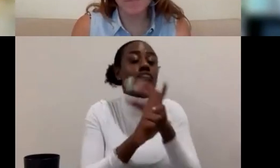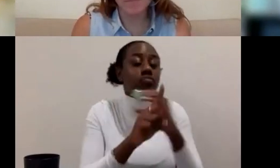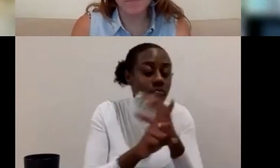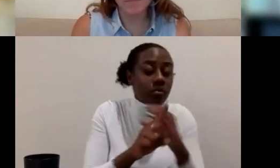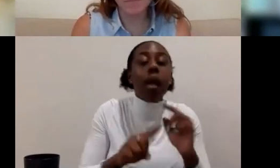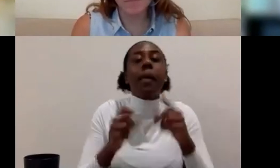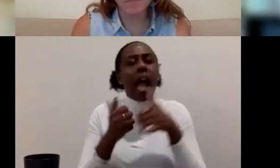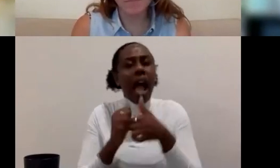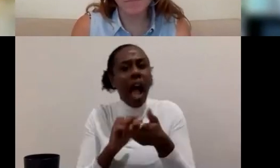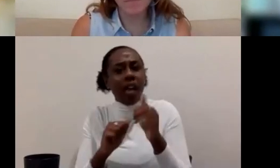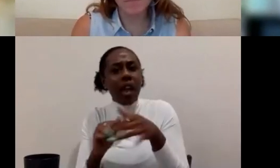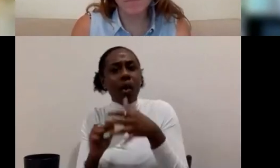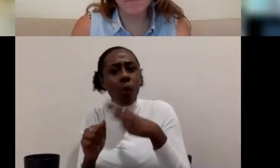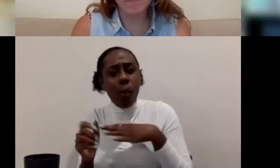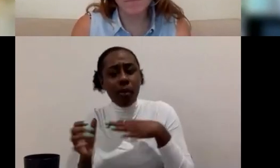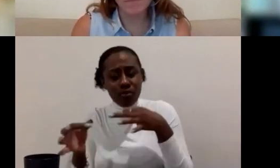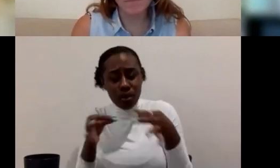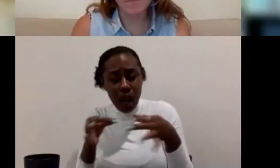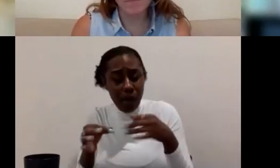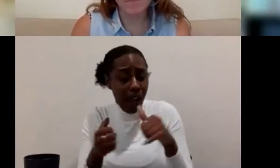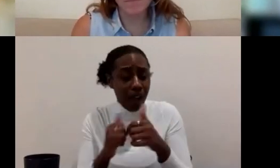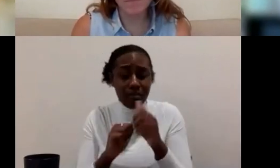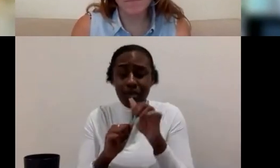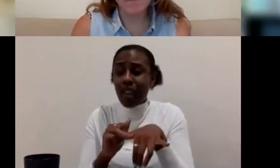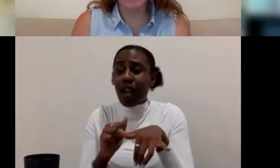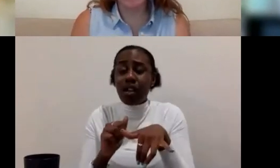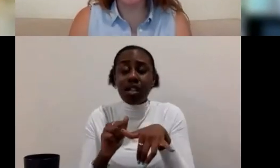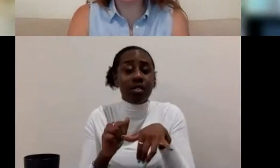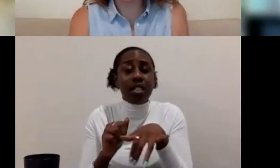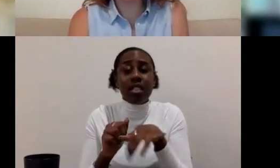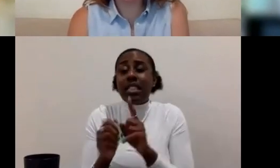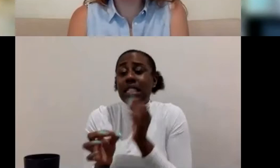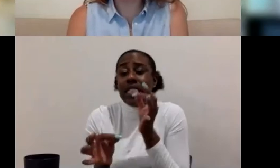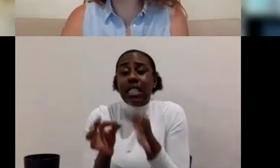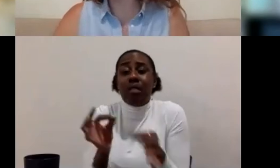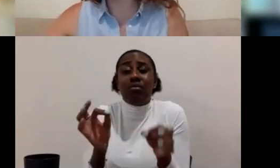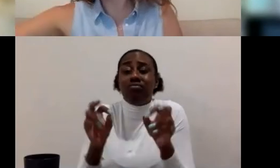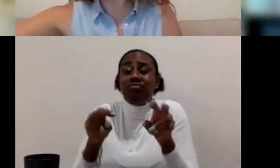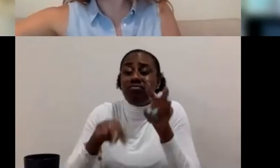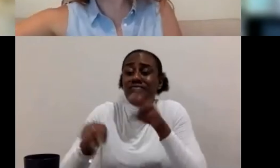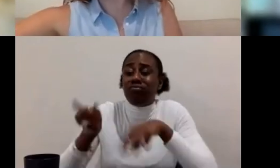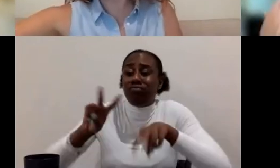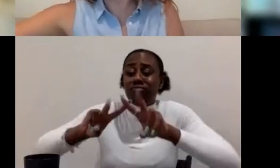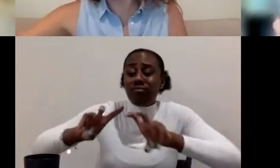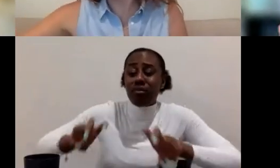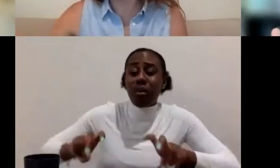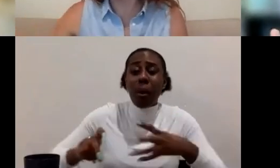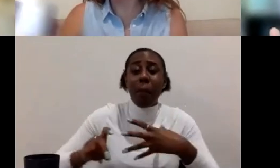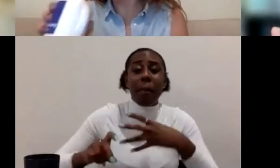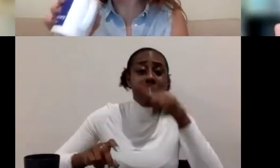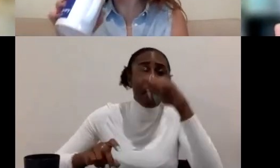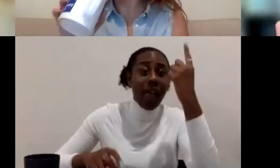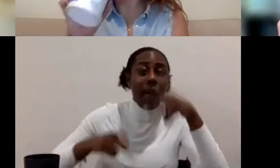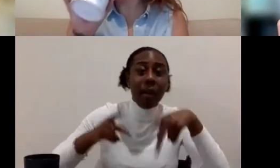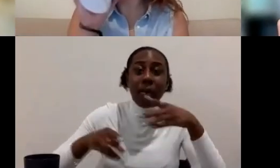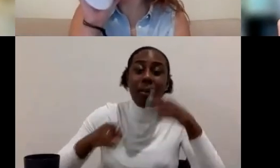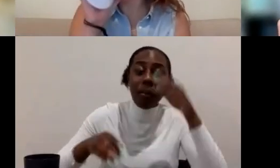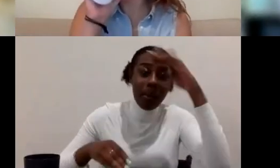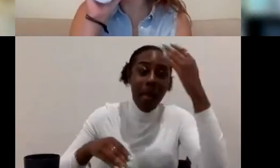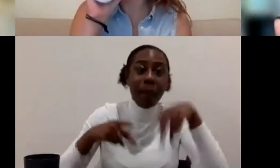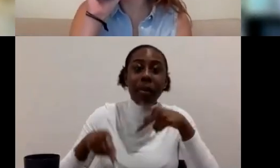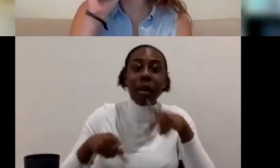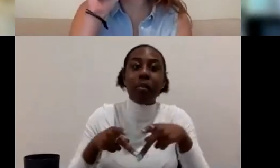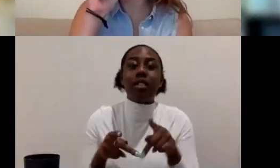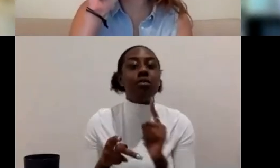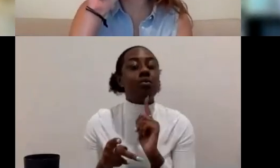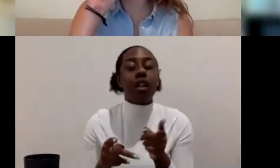really indiscriminate surveillance of Black folks just really speaks to the racial profiling that we